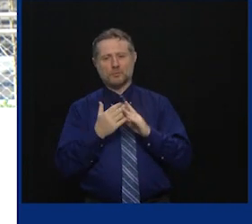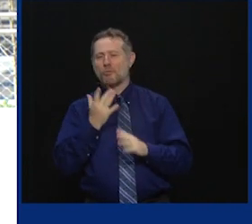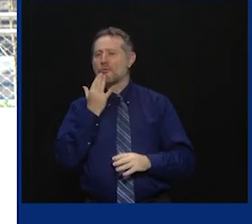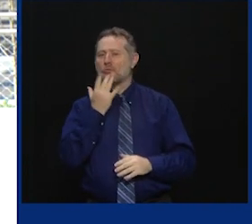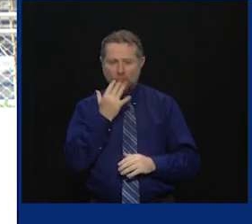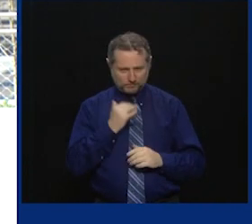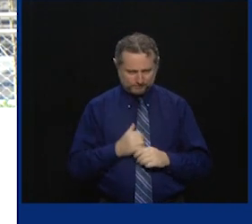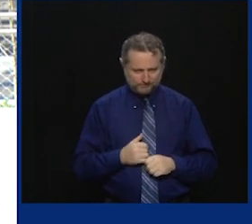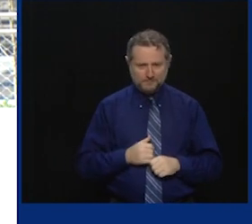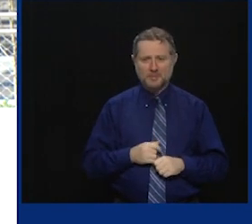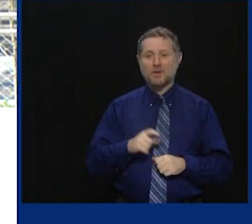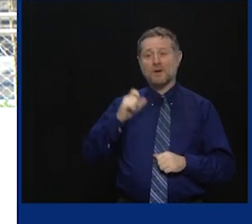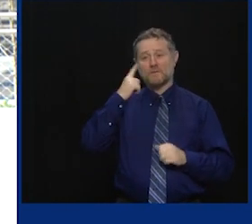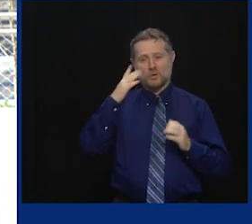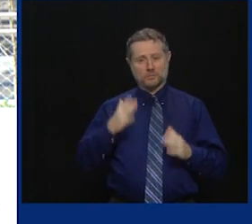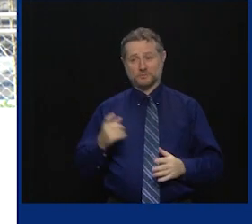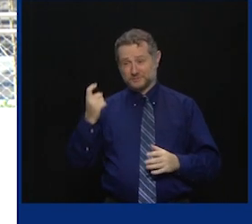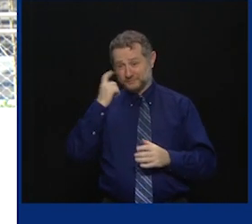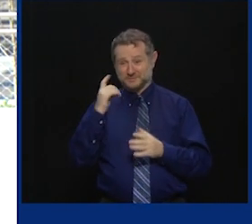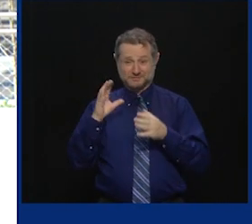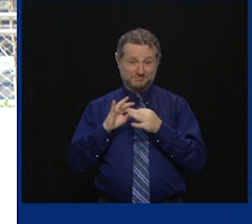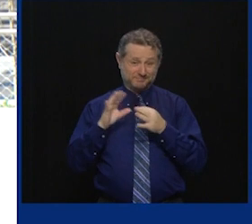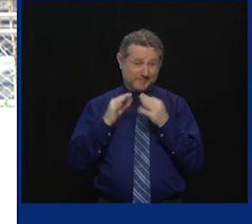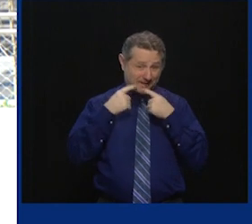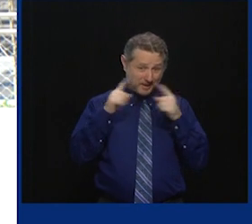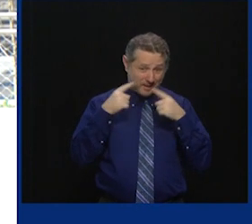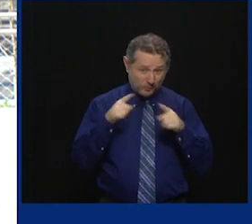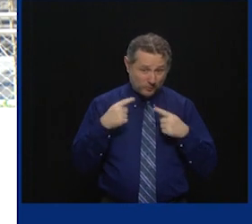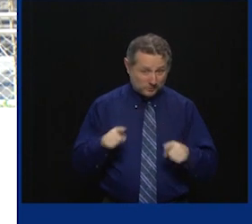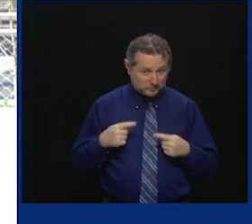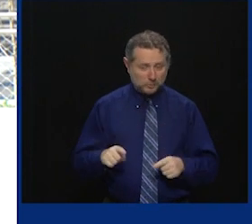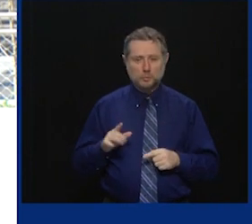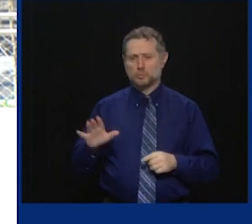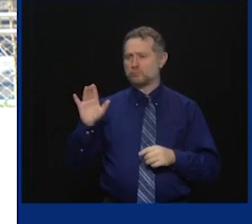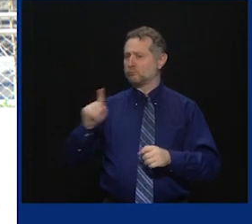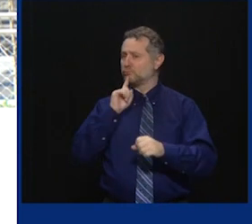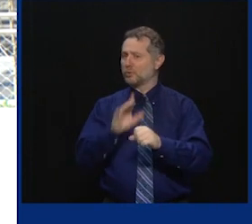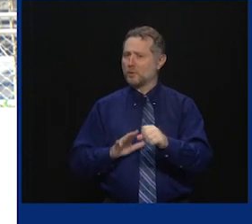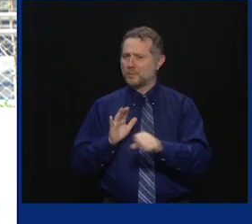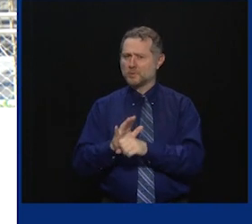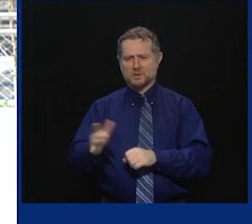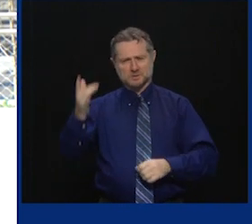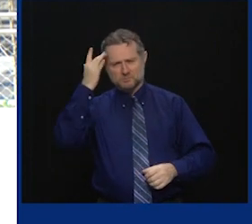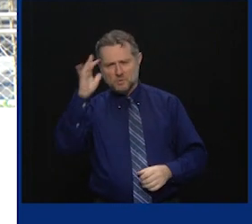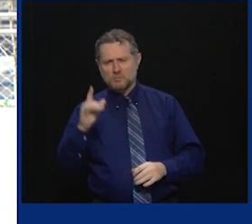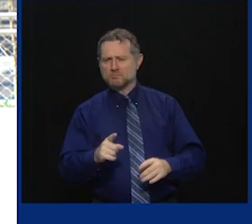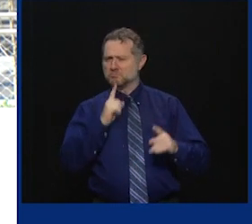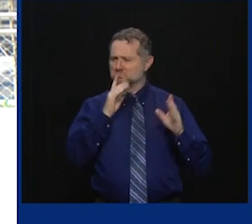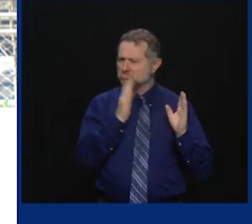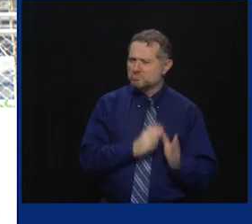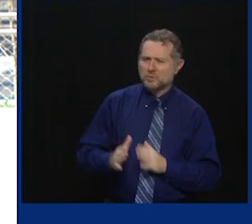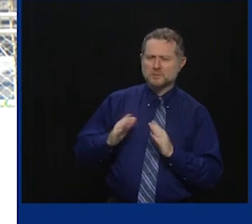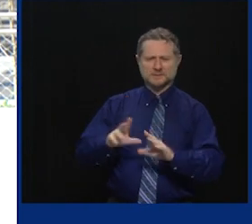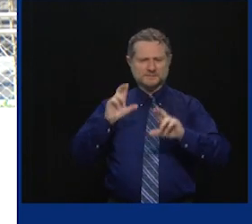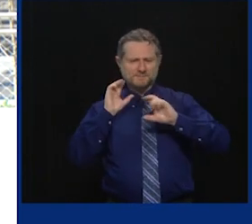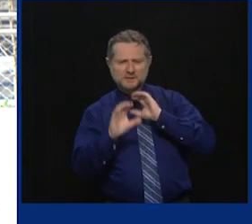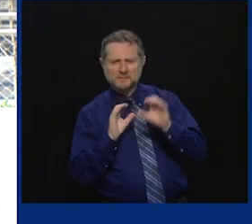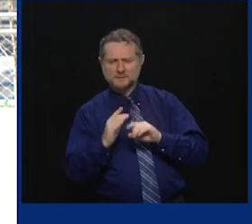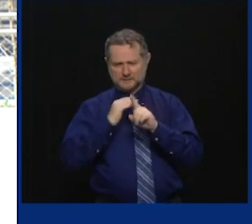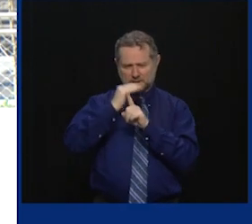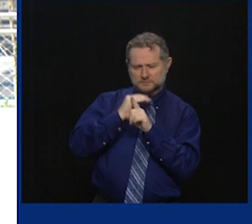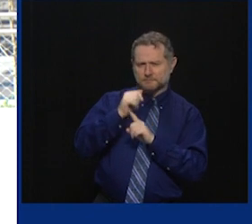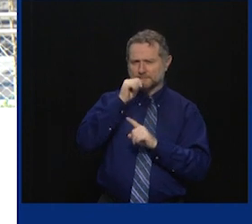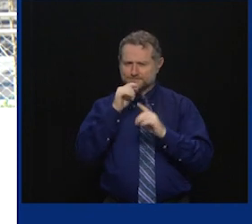out embody the promise of making smart, strategic investments in climate resiliency and in protecting